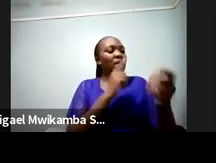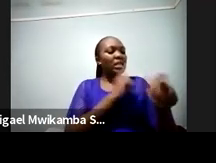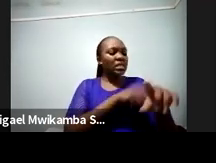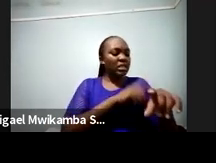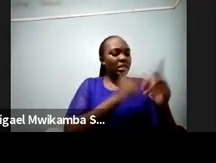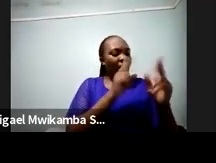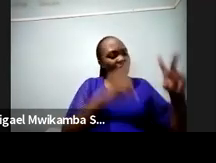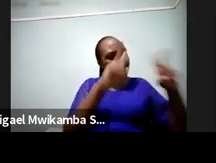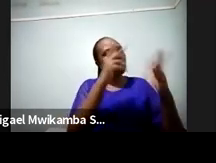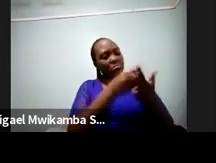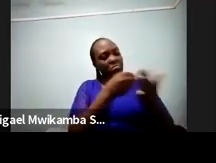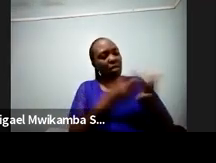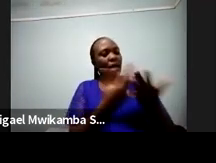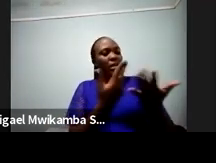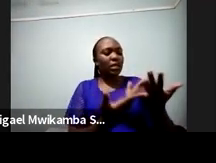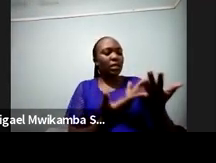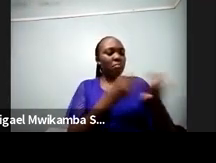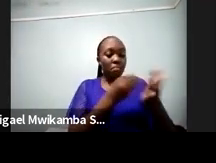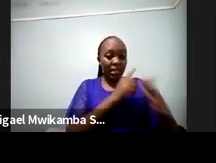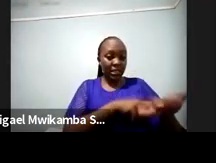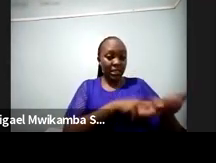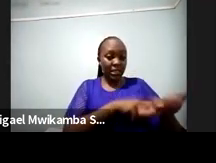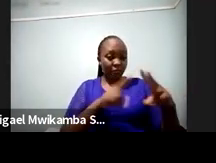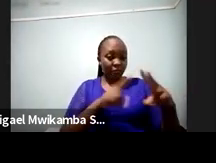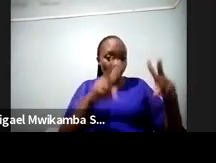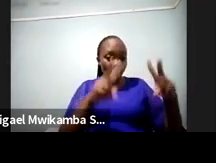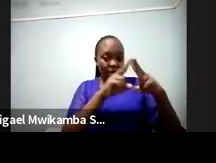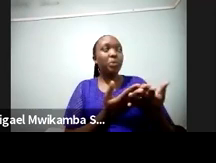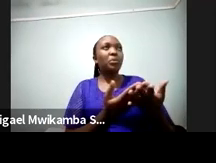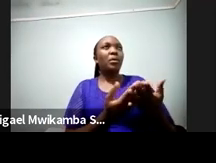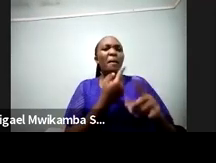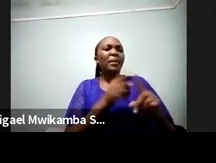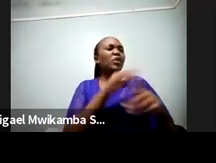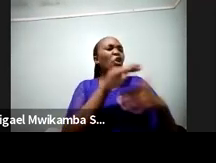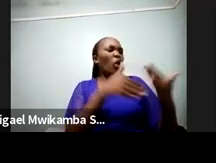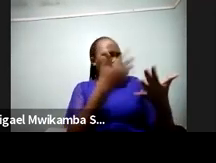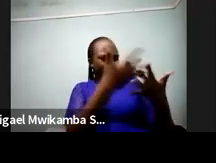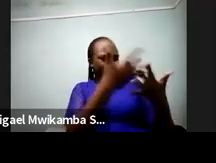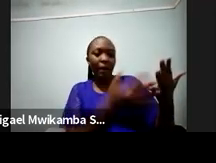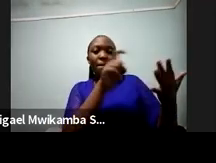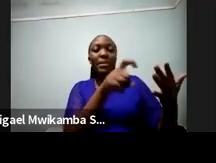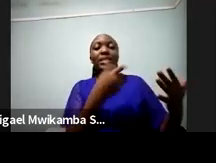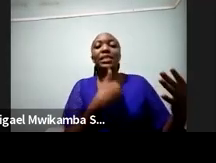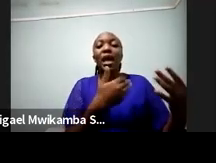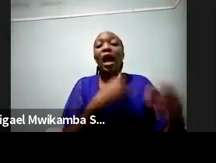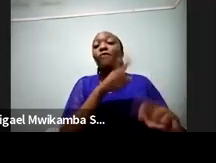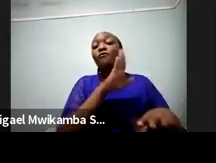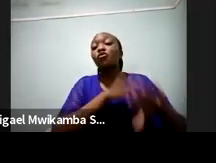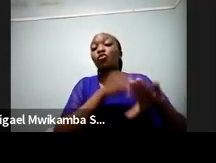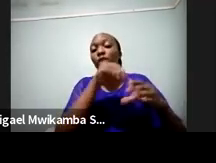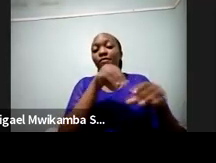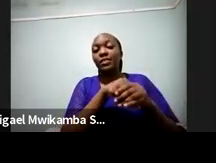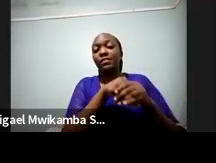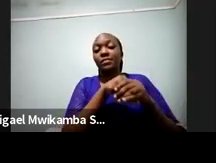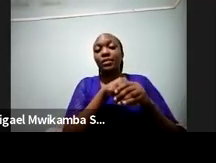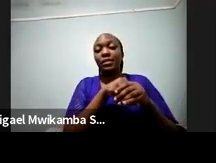to invest. And to invest will require a good saving habit. And from the saving habit, then you have more disposable income. And